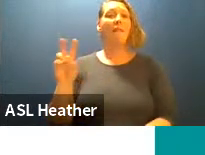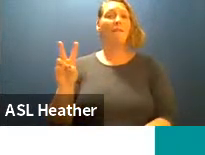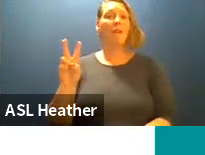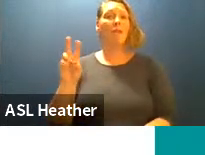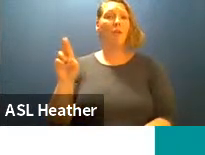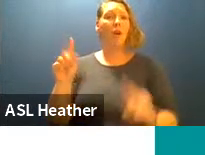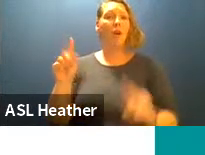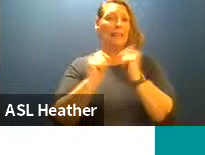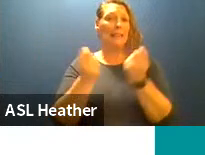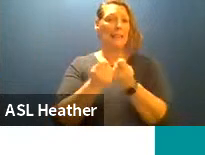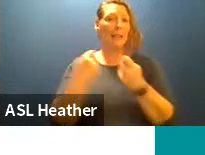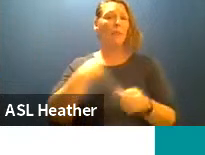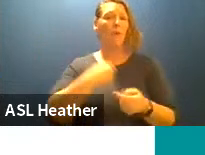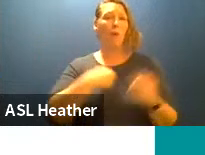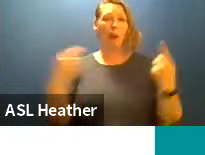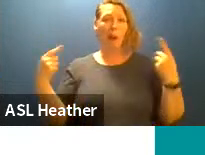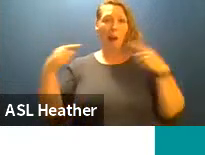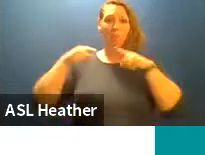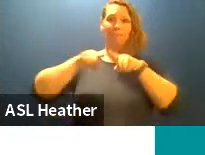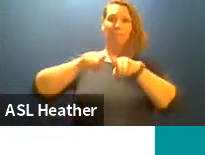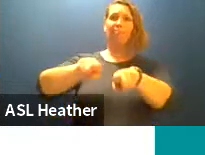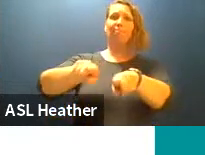are aligned with